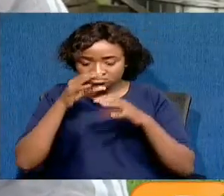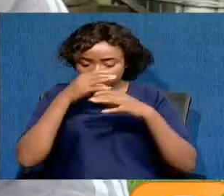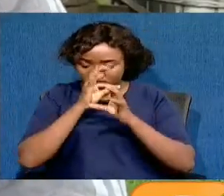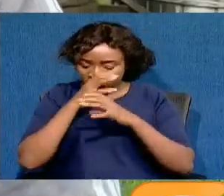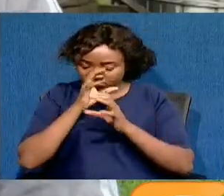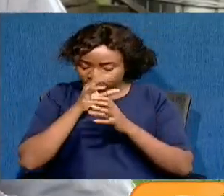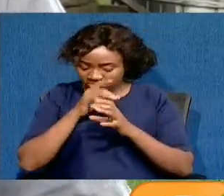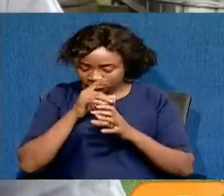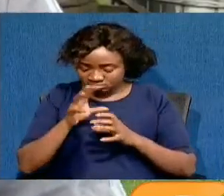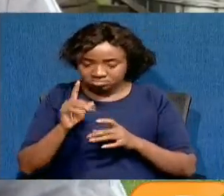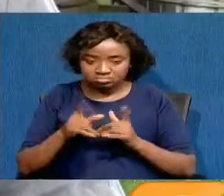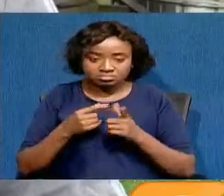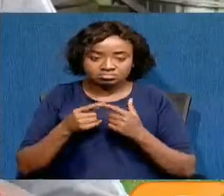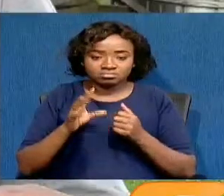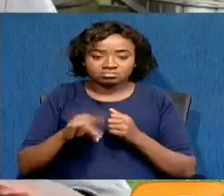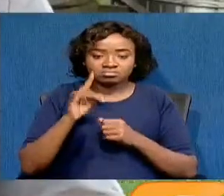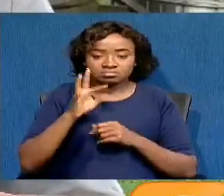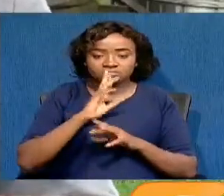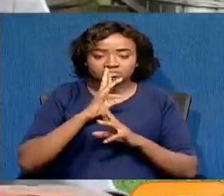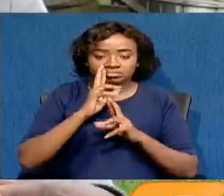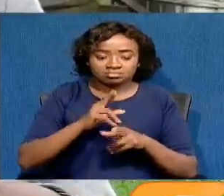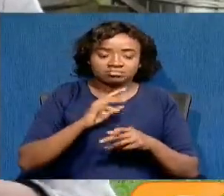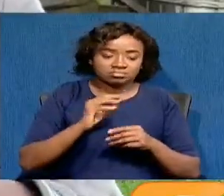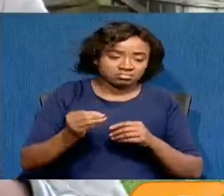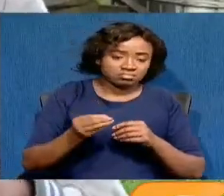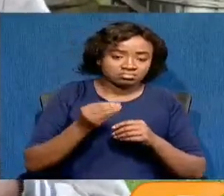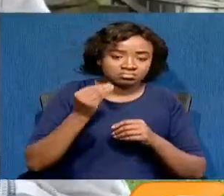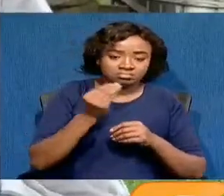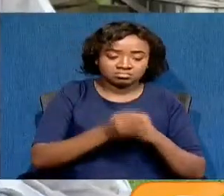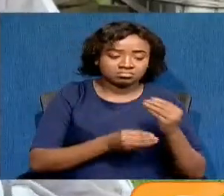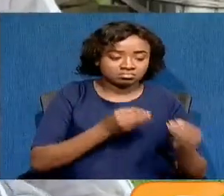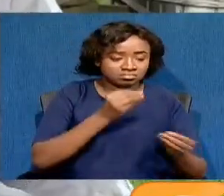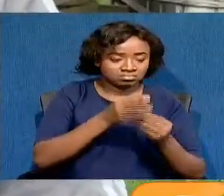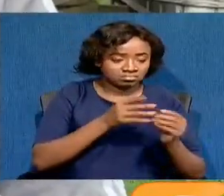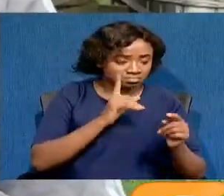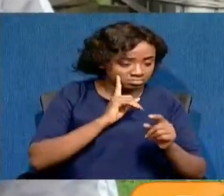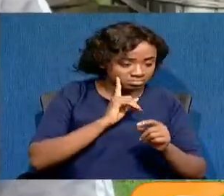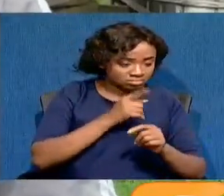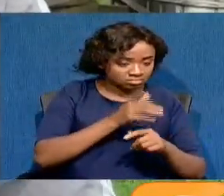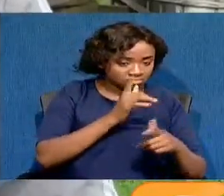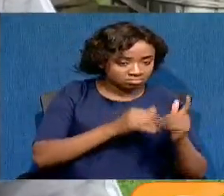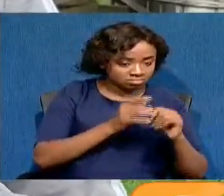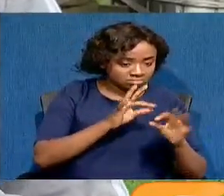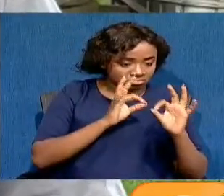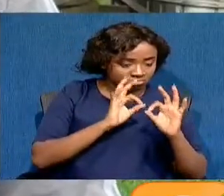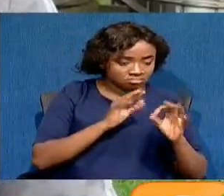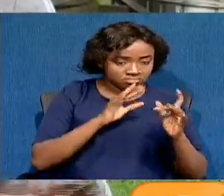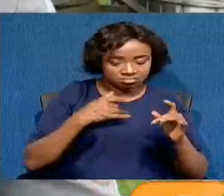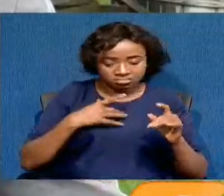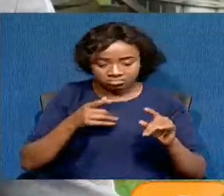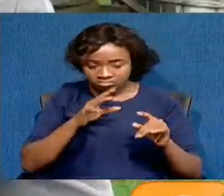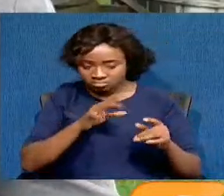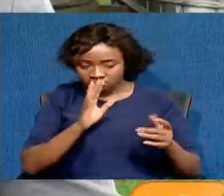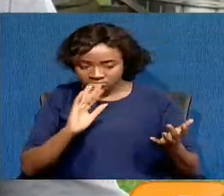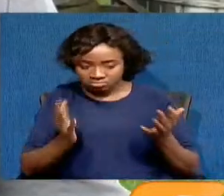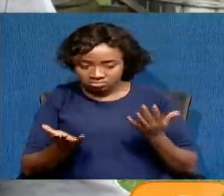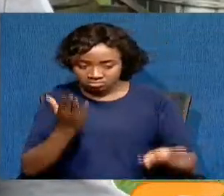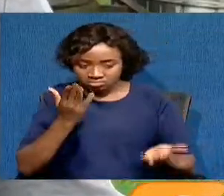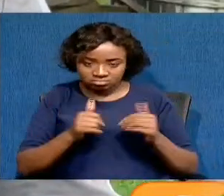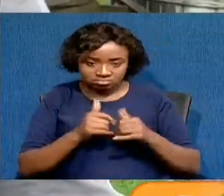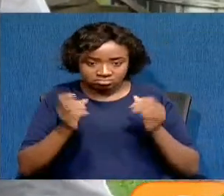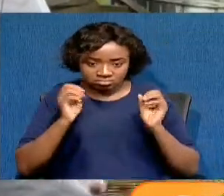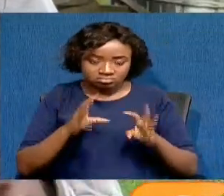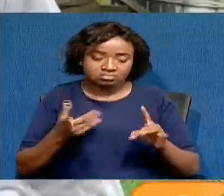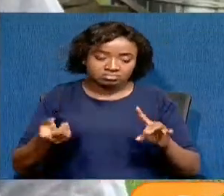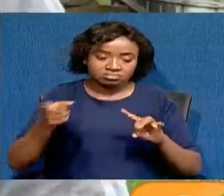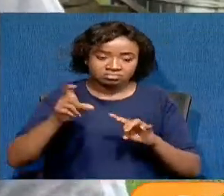are able to apply the results or the nutritional results to be able to come up with a good balanced ration